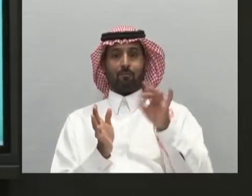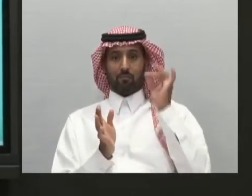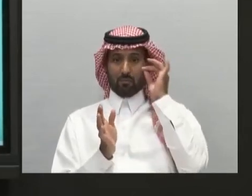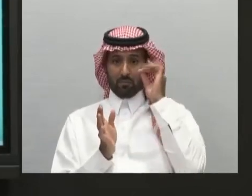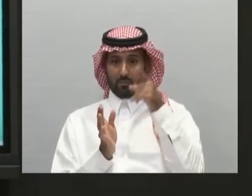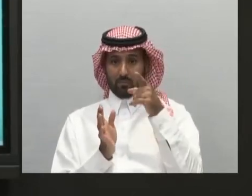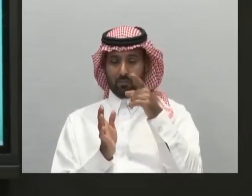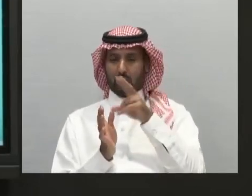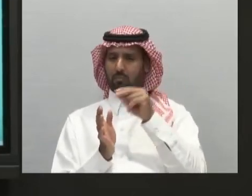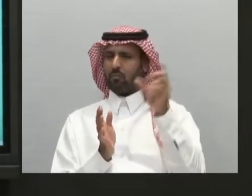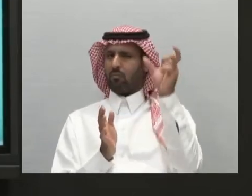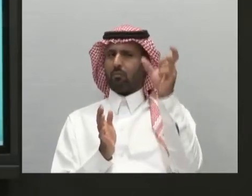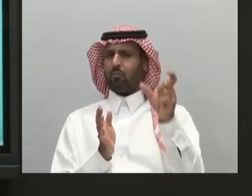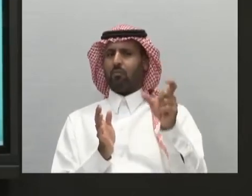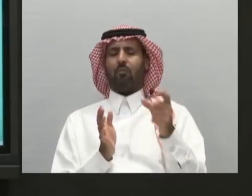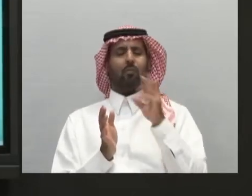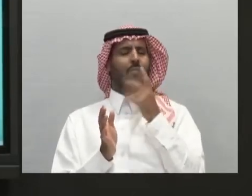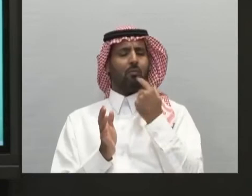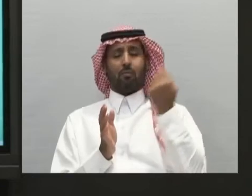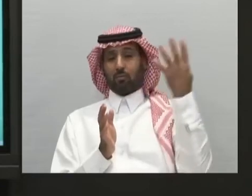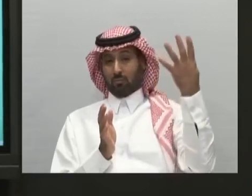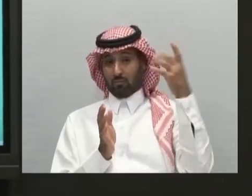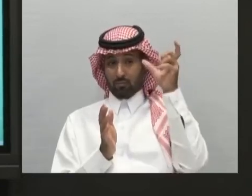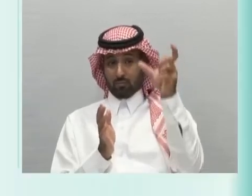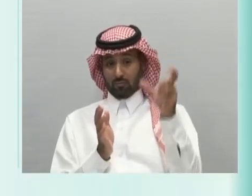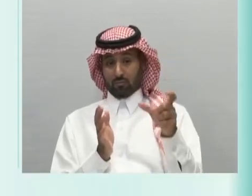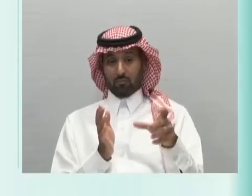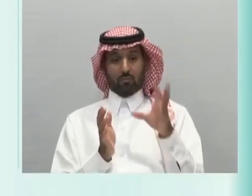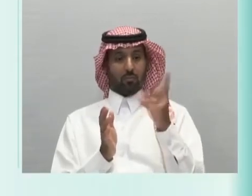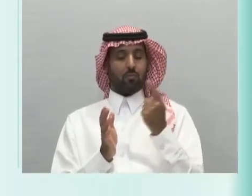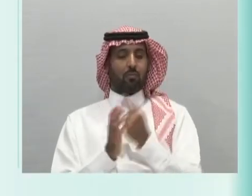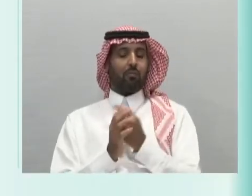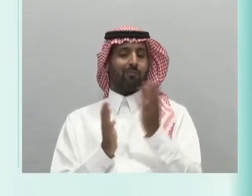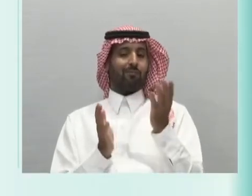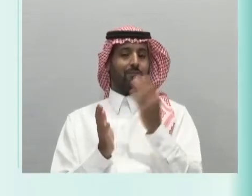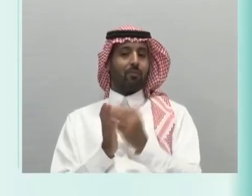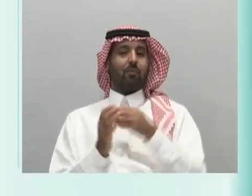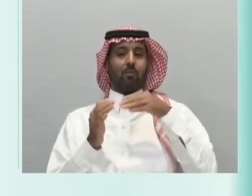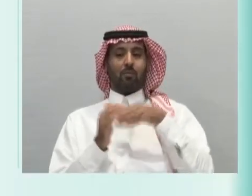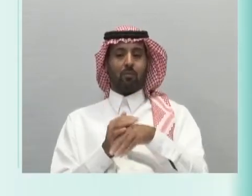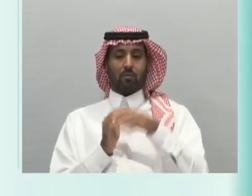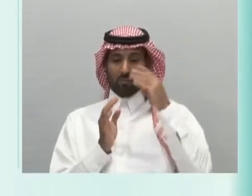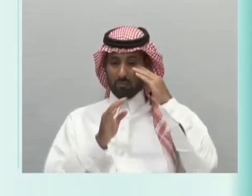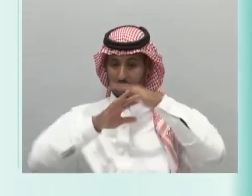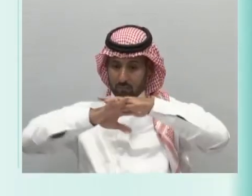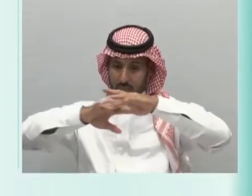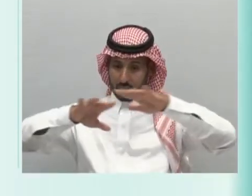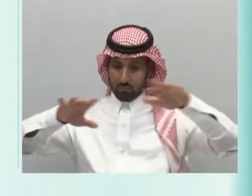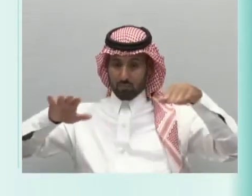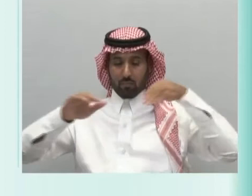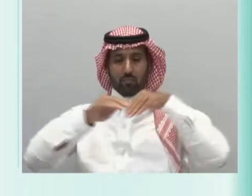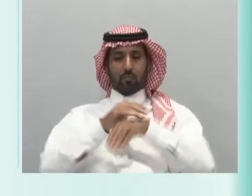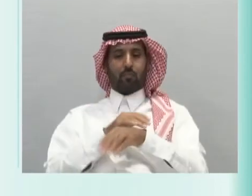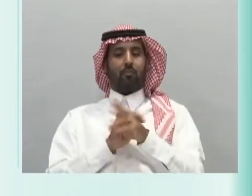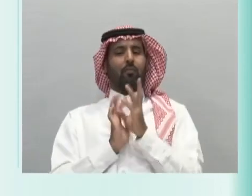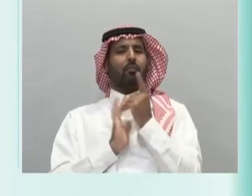words that appeared in these four articles. Number one, you will find it in Jules Undersea Lodge. This word means round.